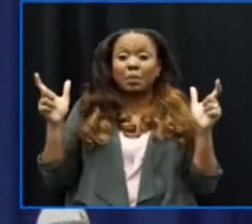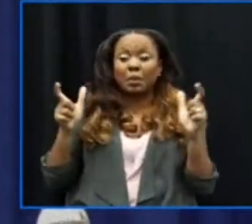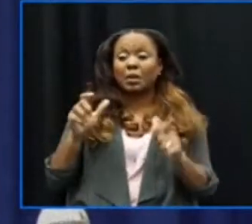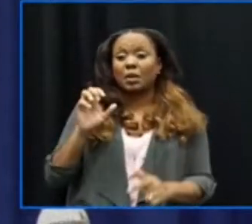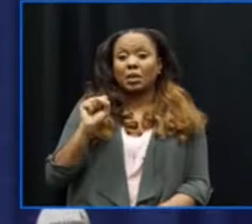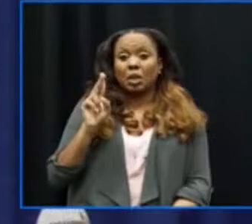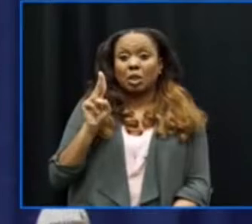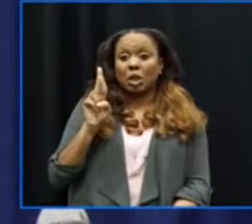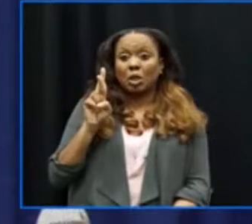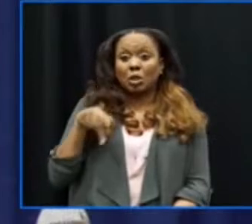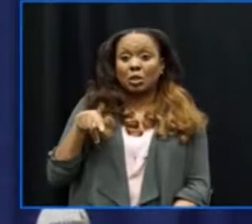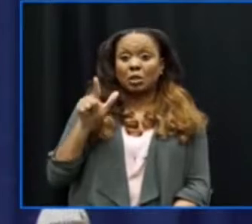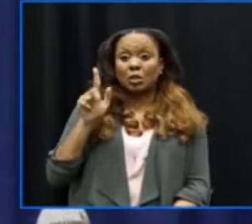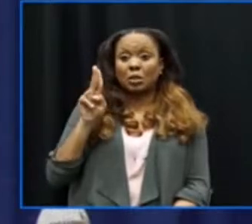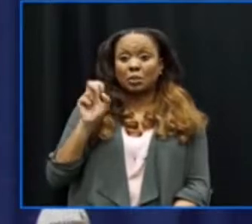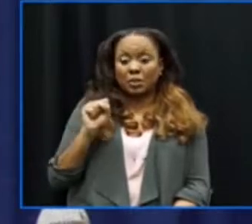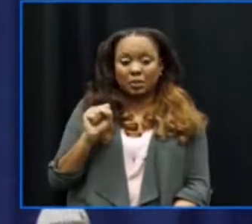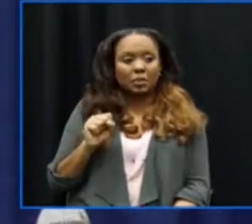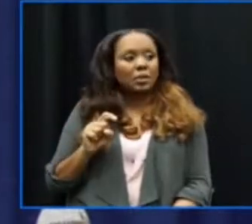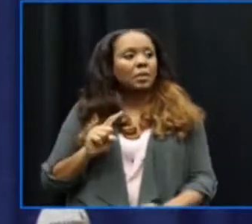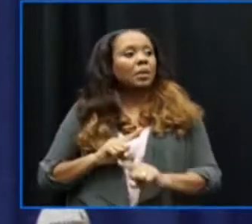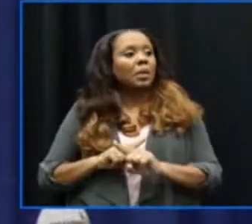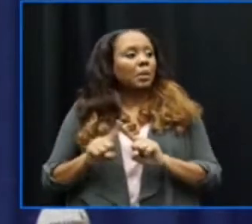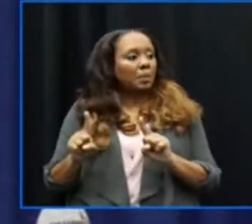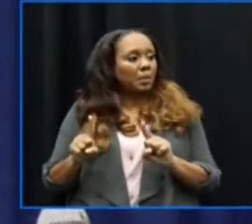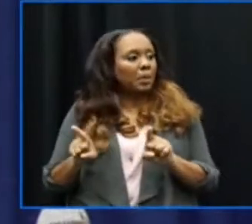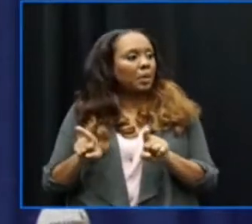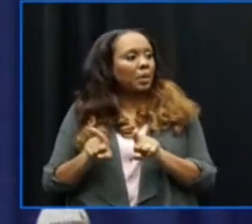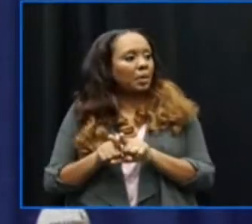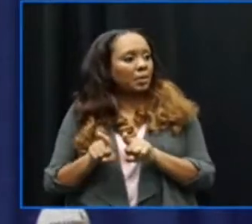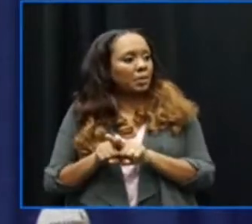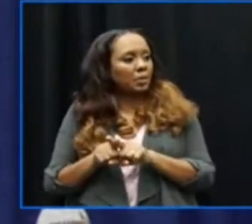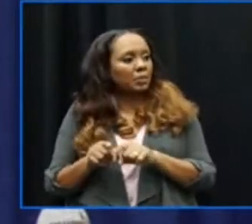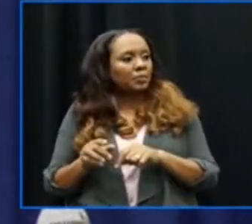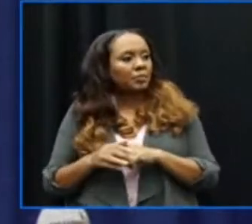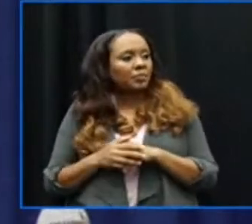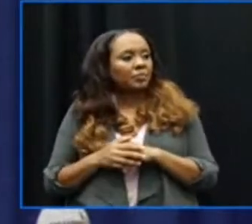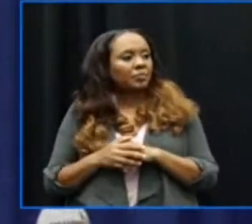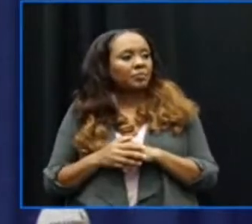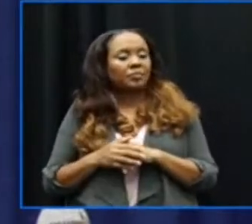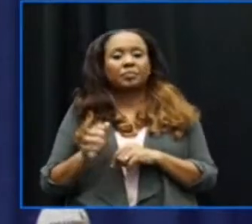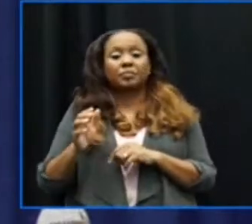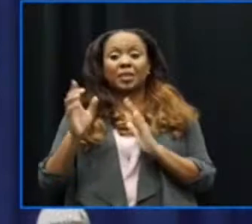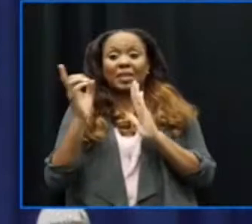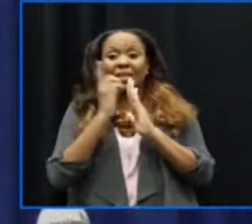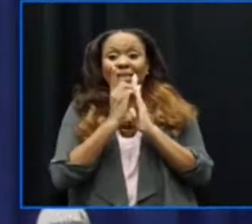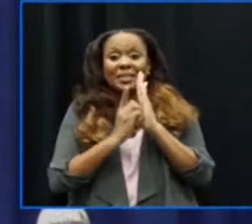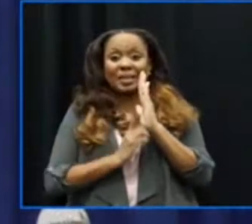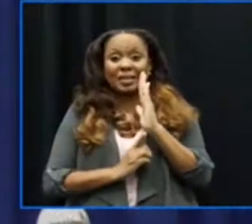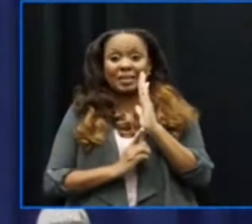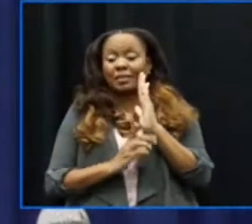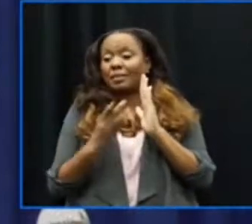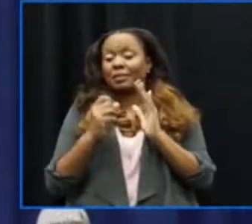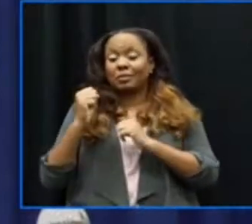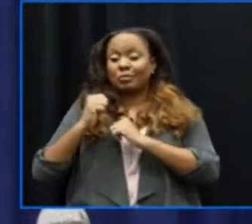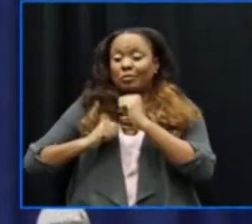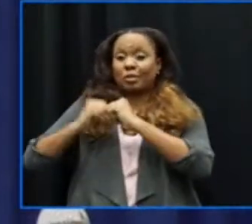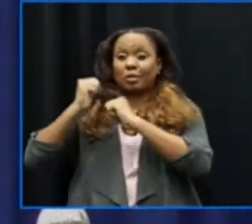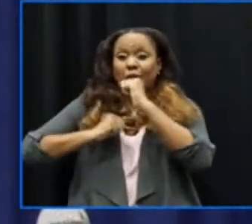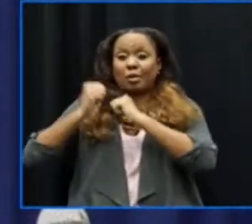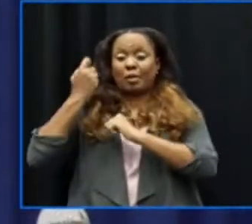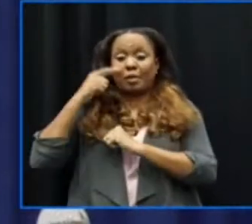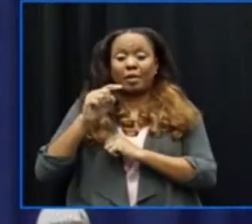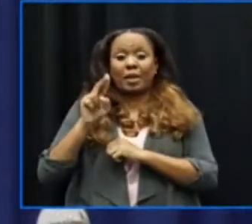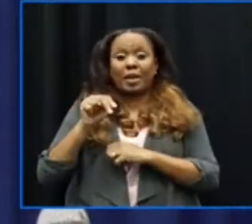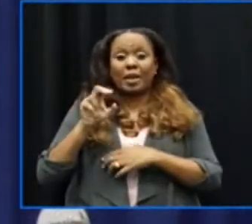But to support what Mr. Osborne has said, clearly the design and structure of the fund is not